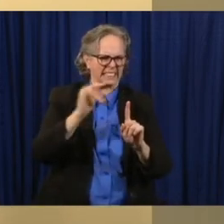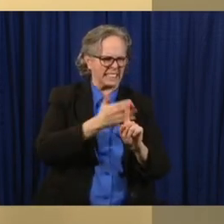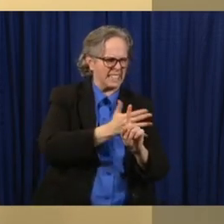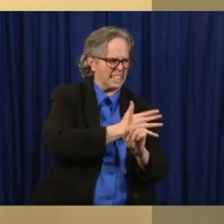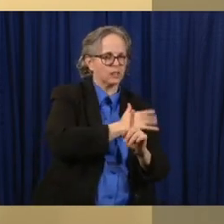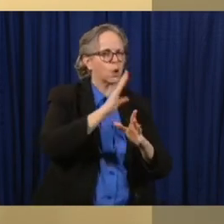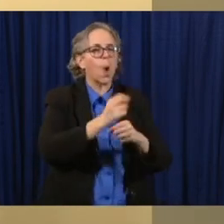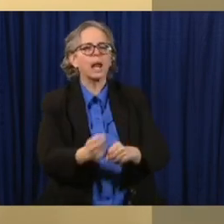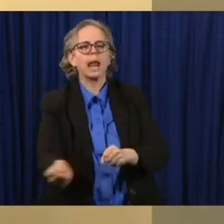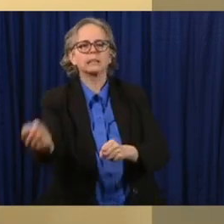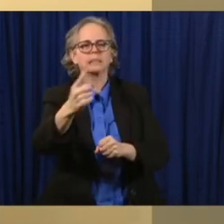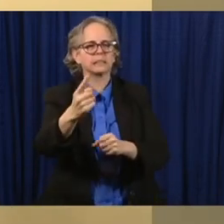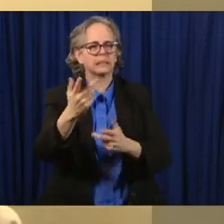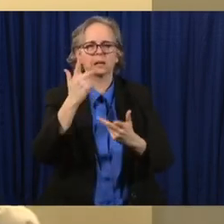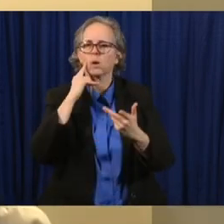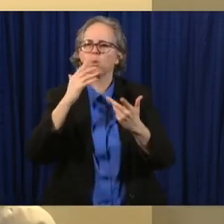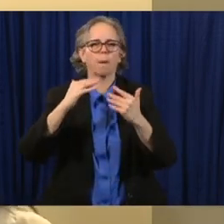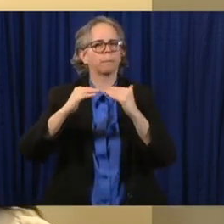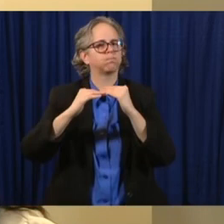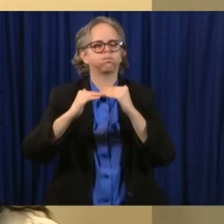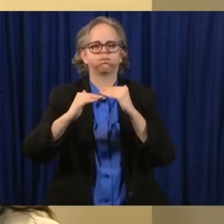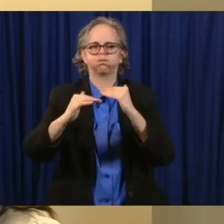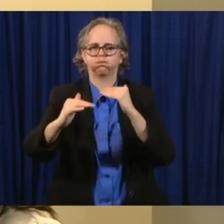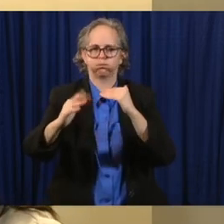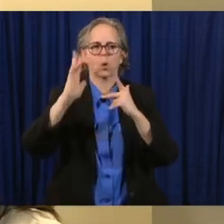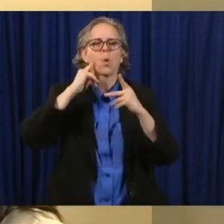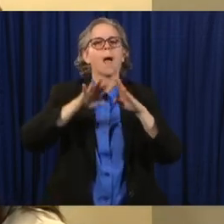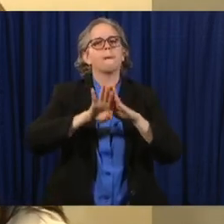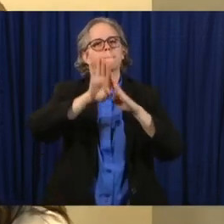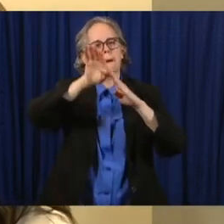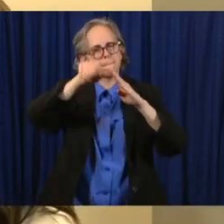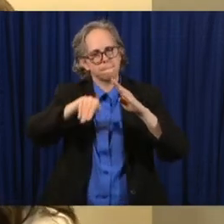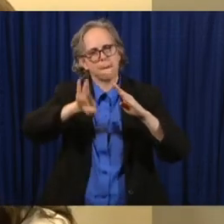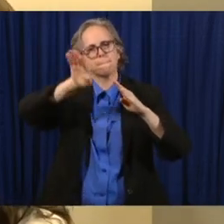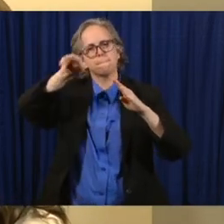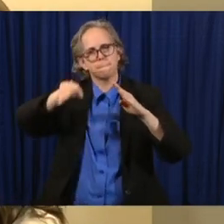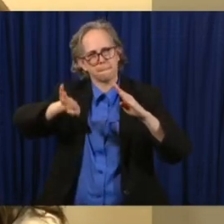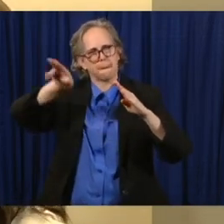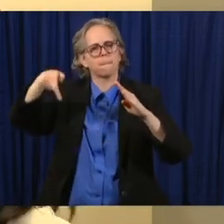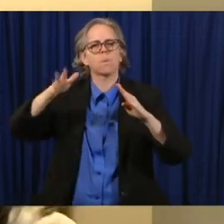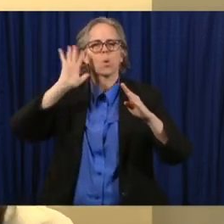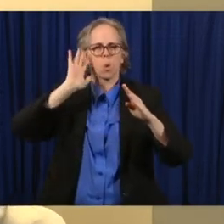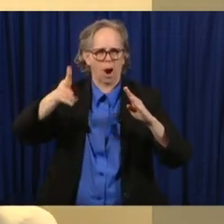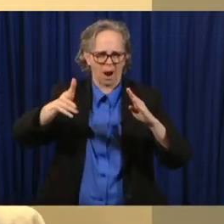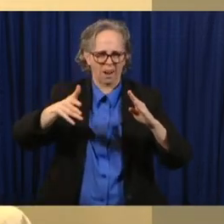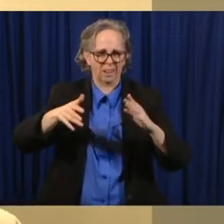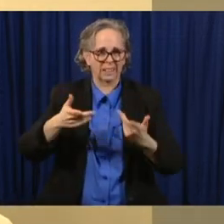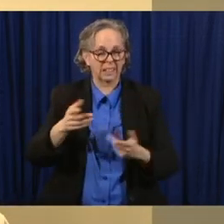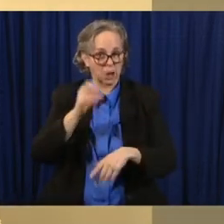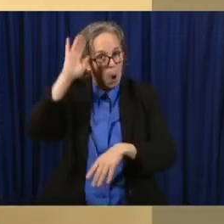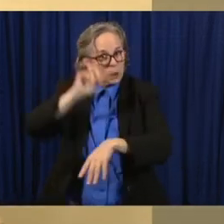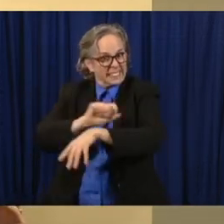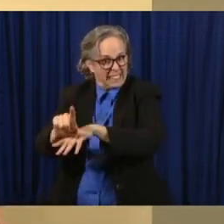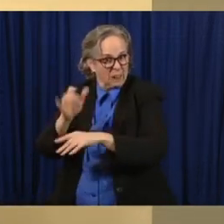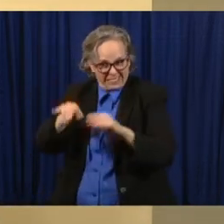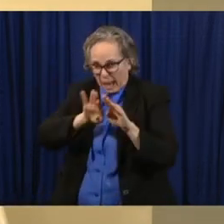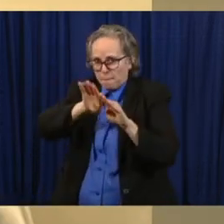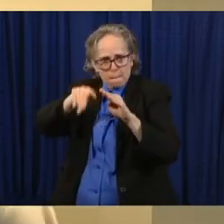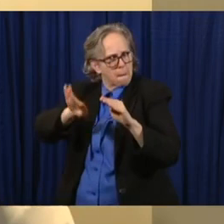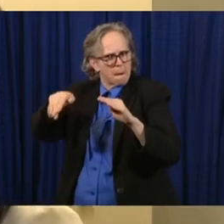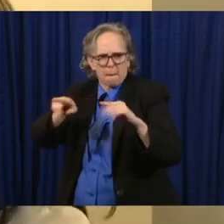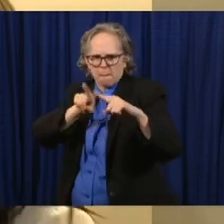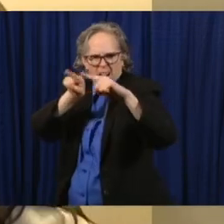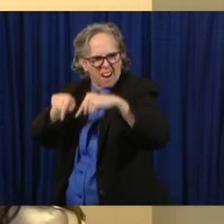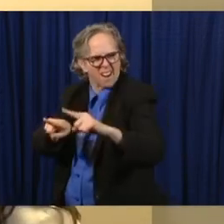go down, we will see a journey of bumps. And so even in St. Louis, look at this. They did these amazing things and they slowed